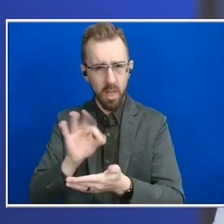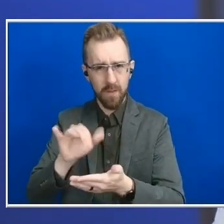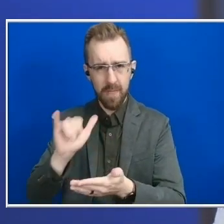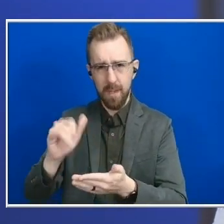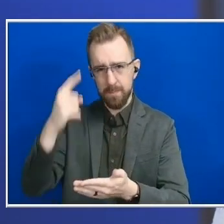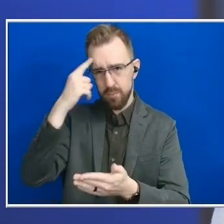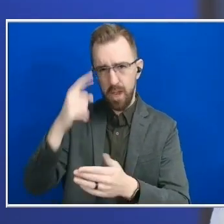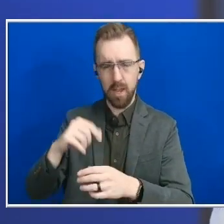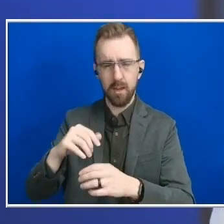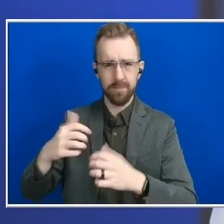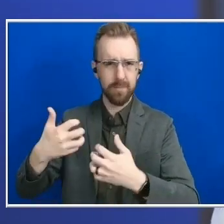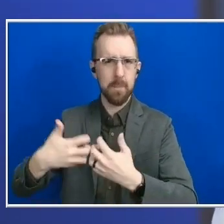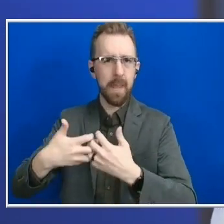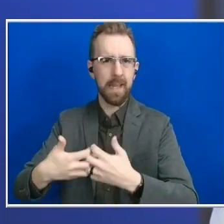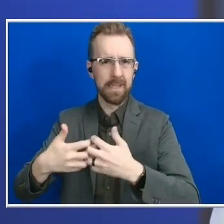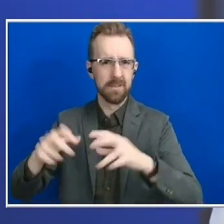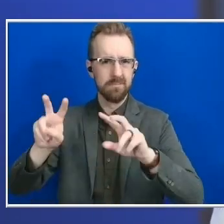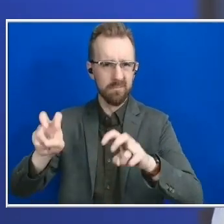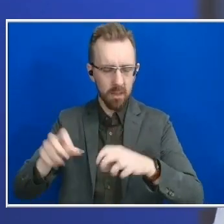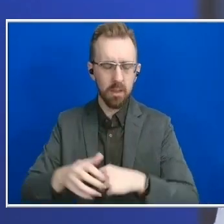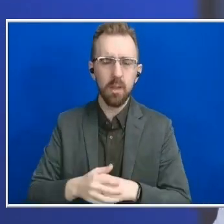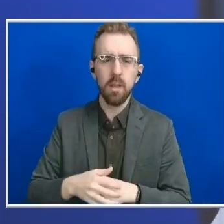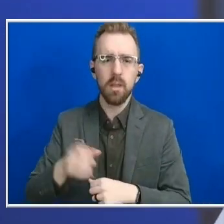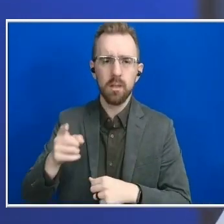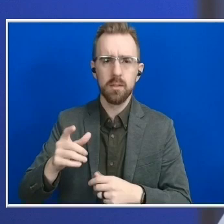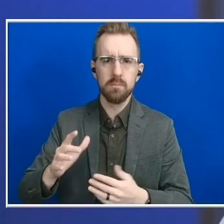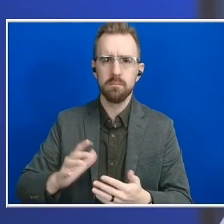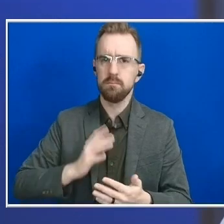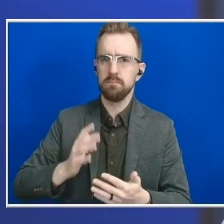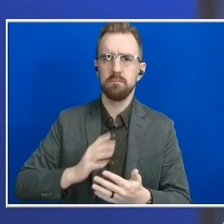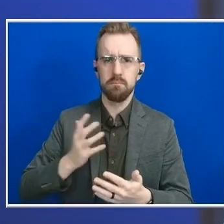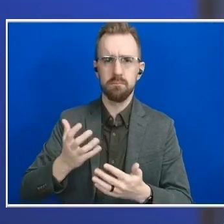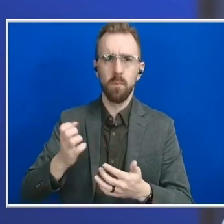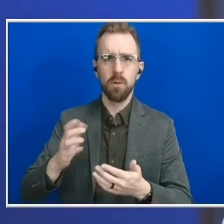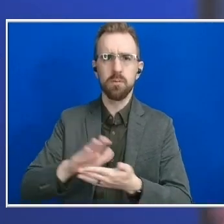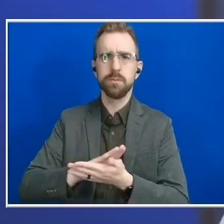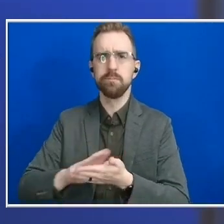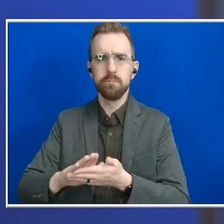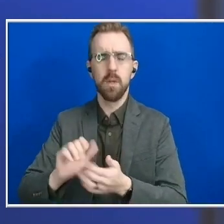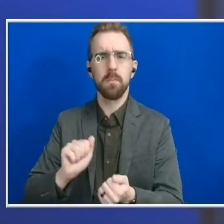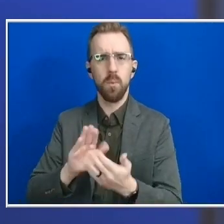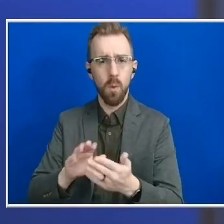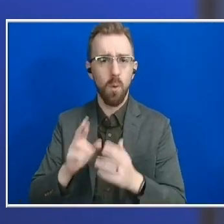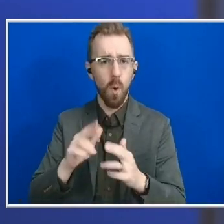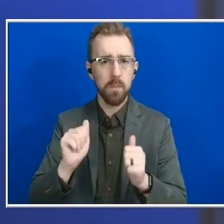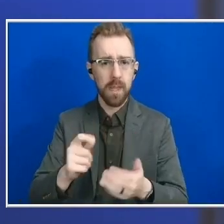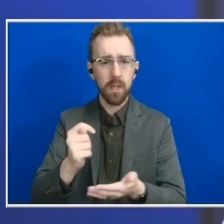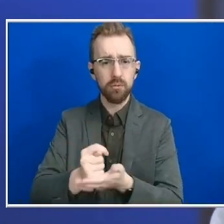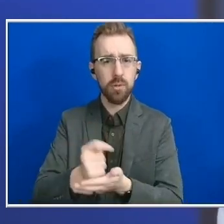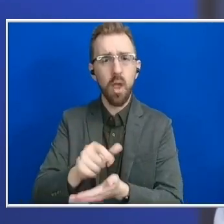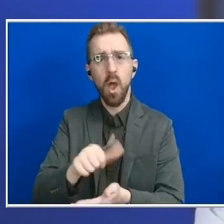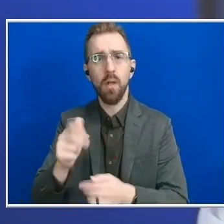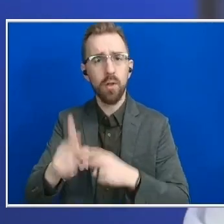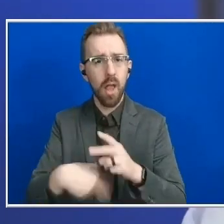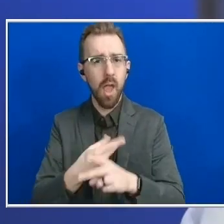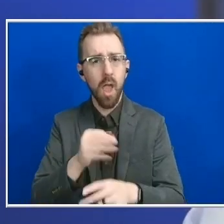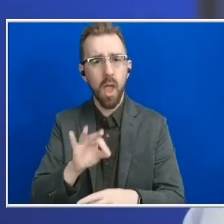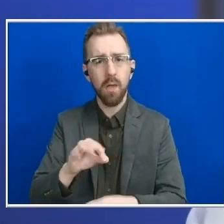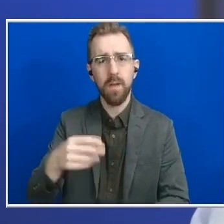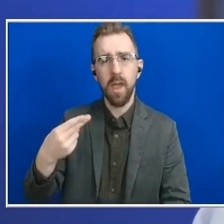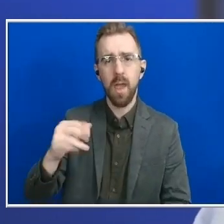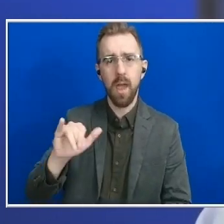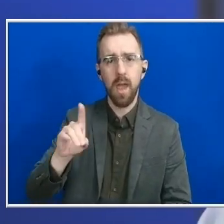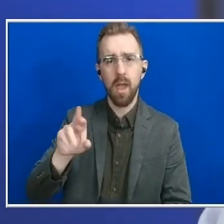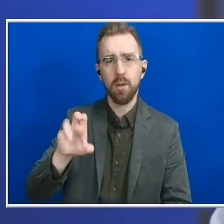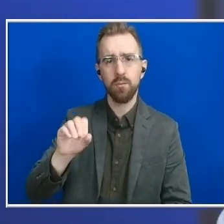an elegant approach. And so we hope that it can help to treat other forms of hydrocephalus beyond